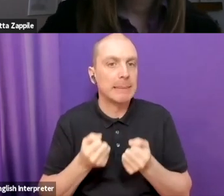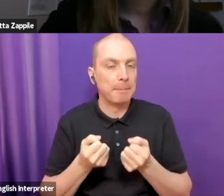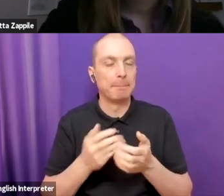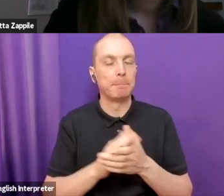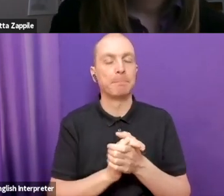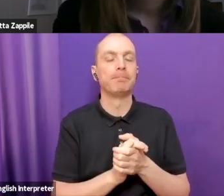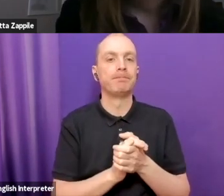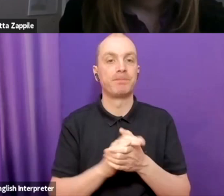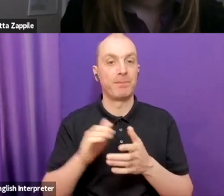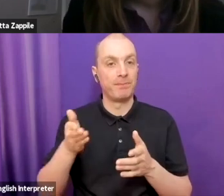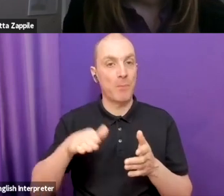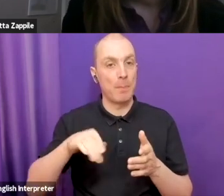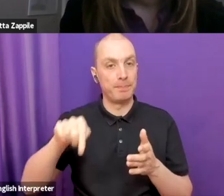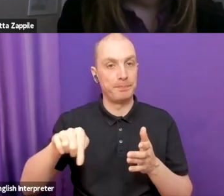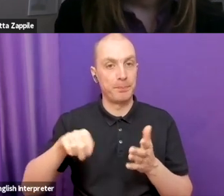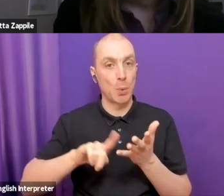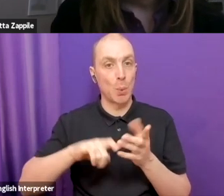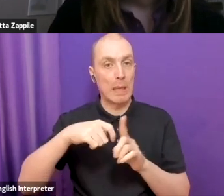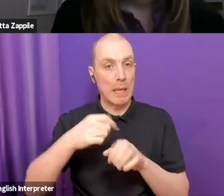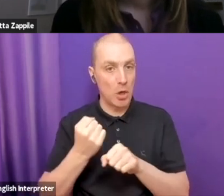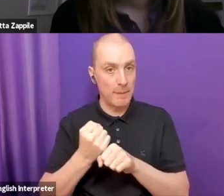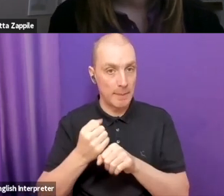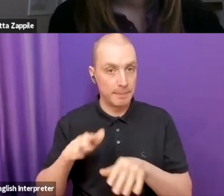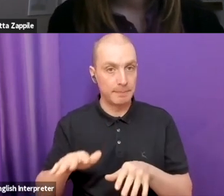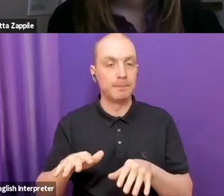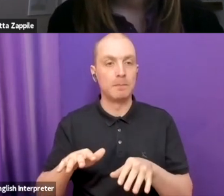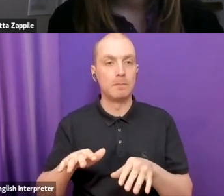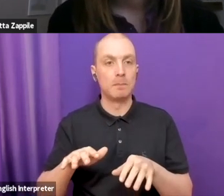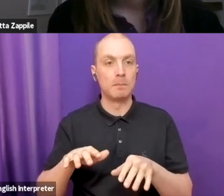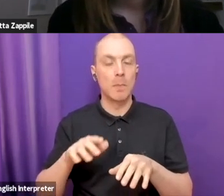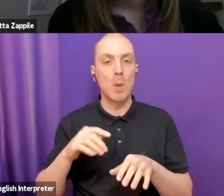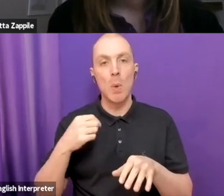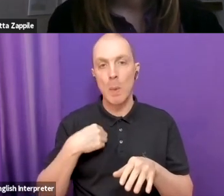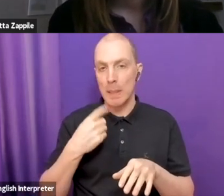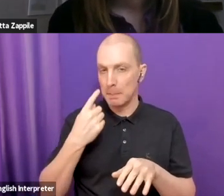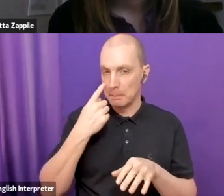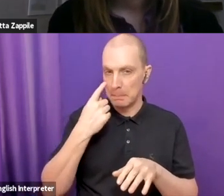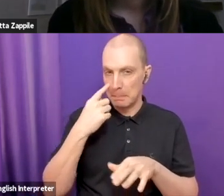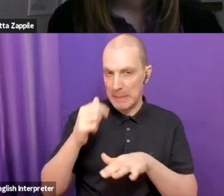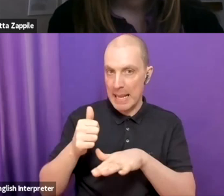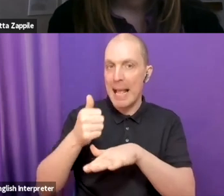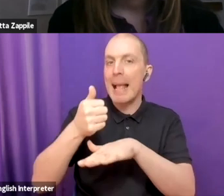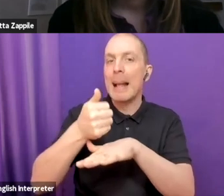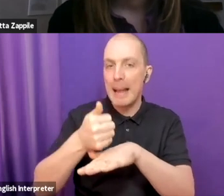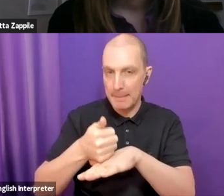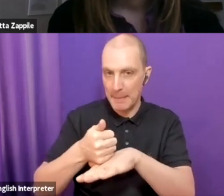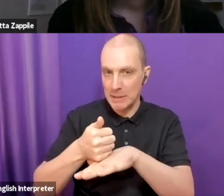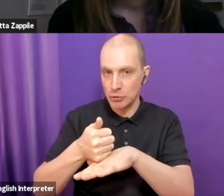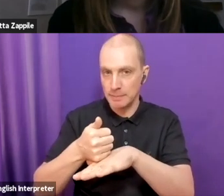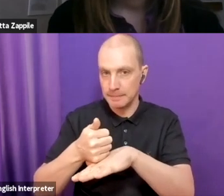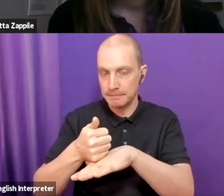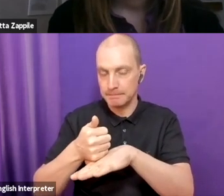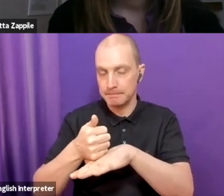and the implementation is something that we are looking at. That what I could say is